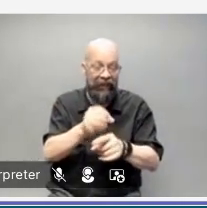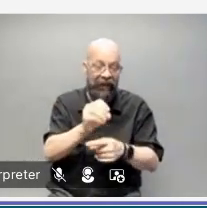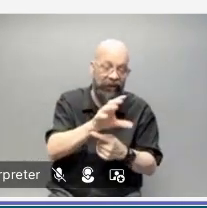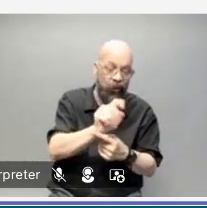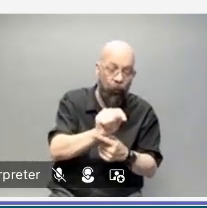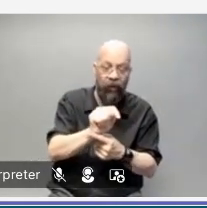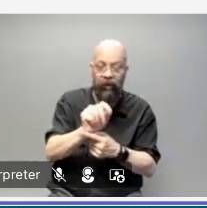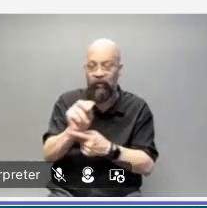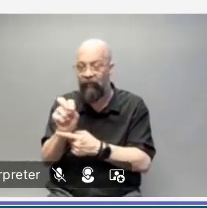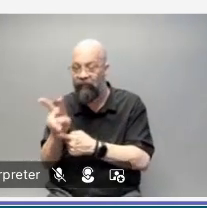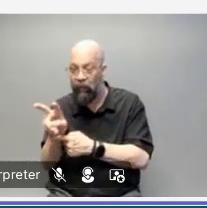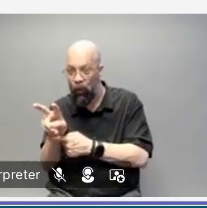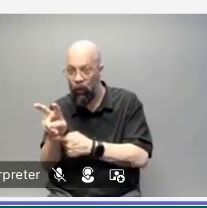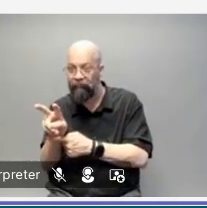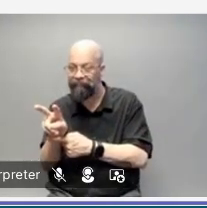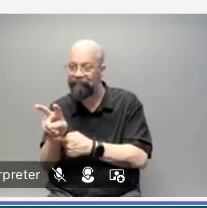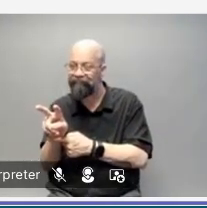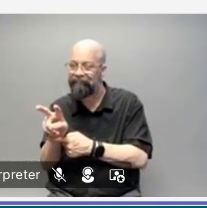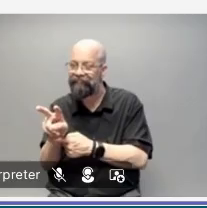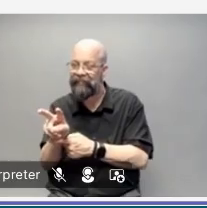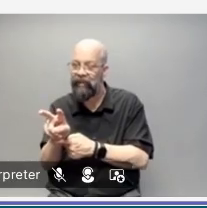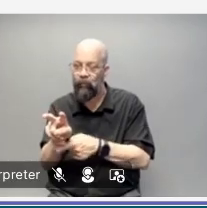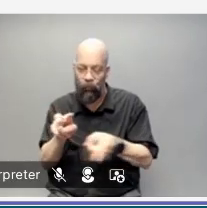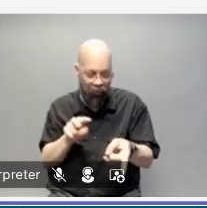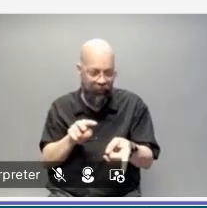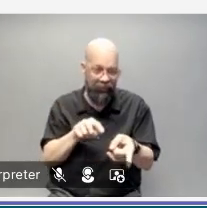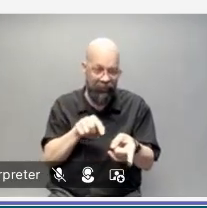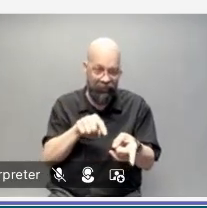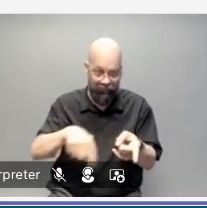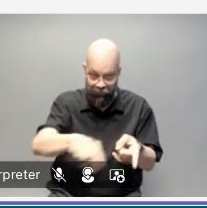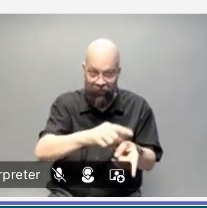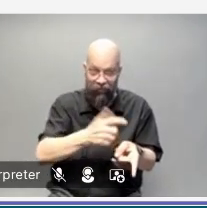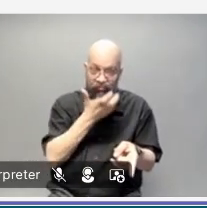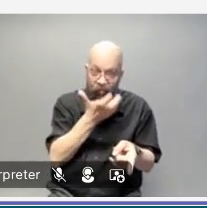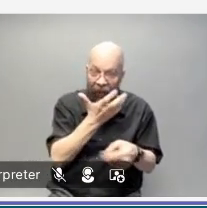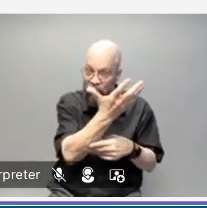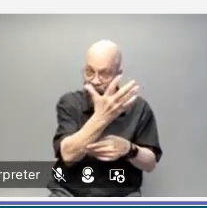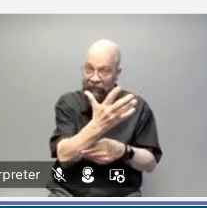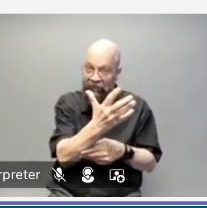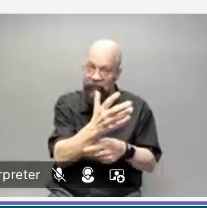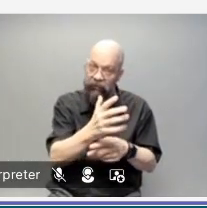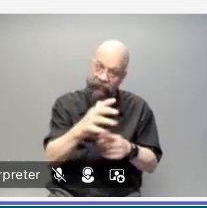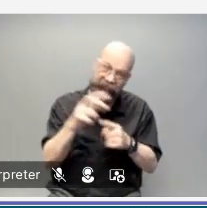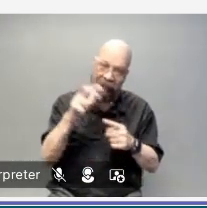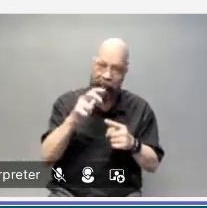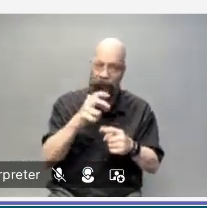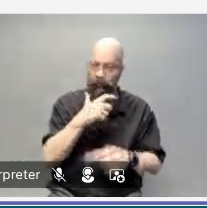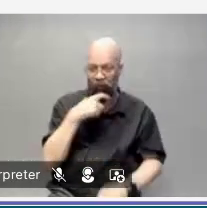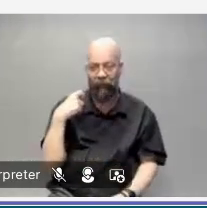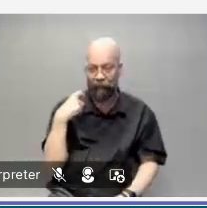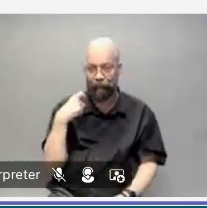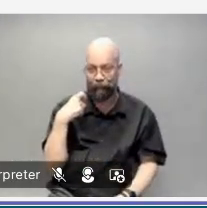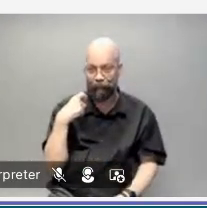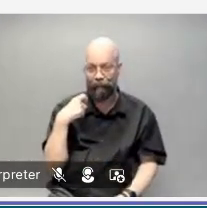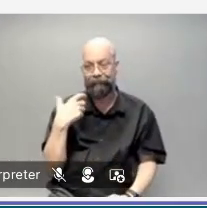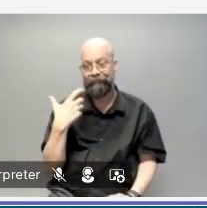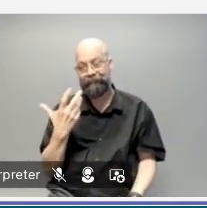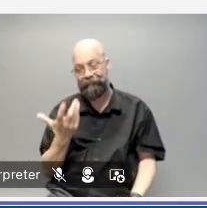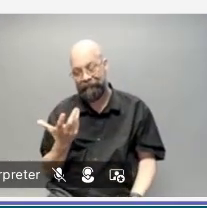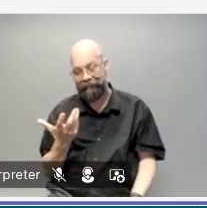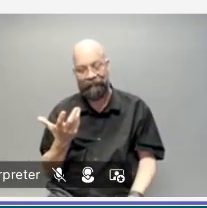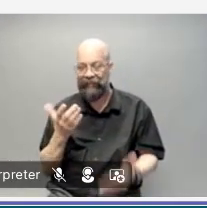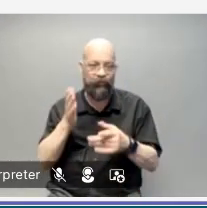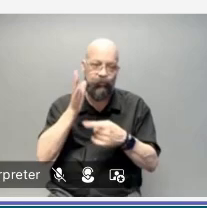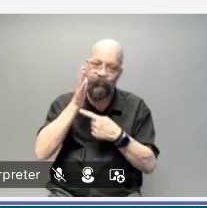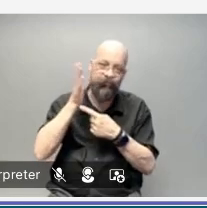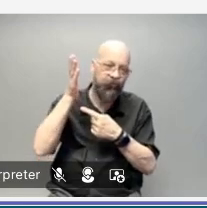the time when when the fuels are sort of at their driest, and that's just really too far off to